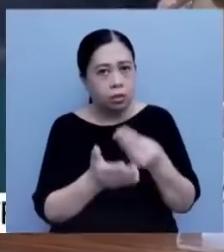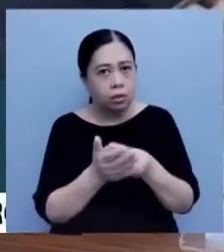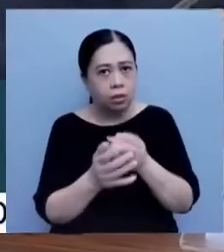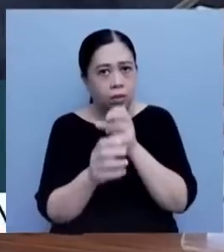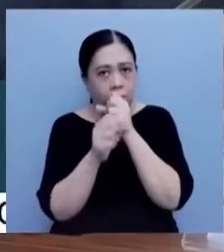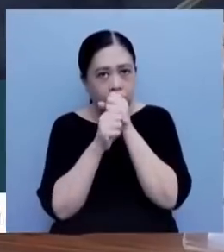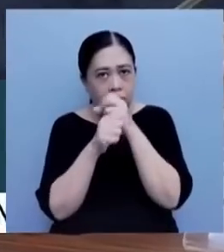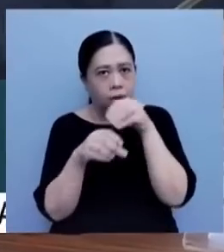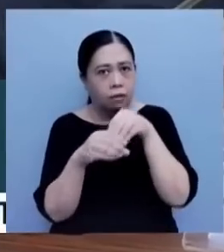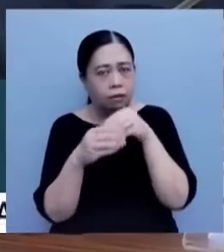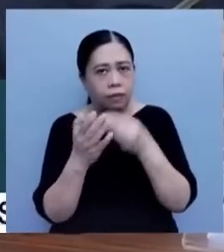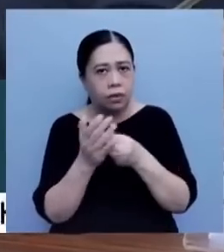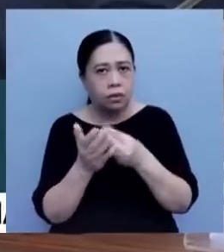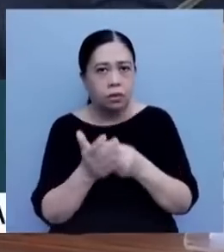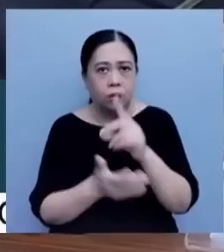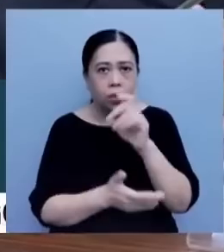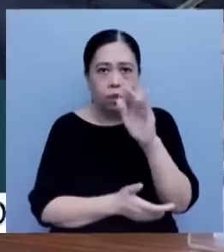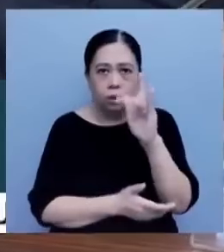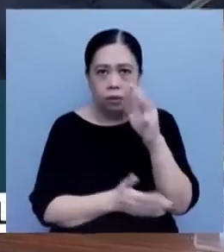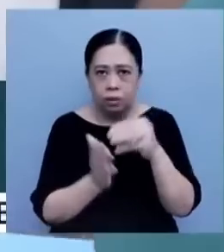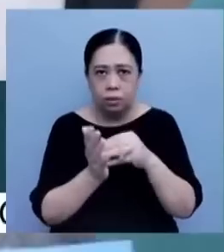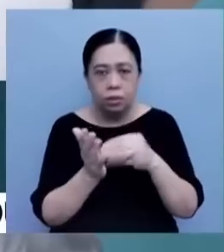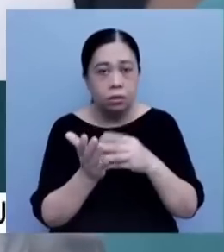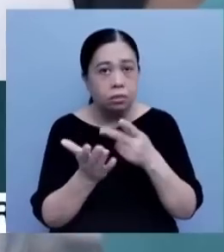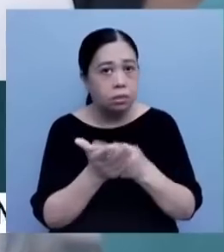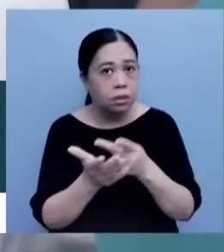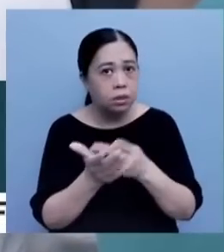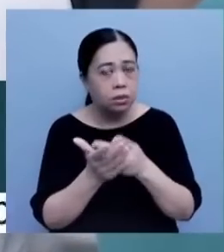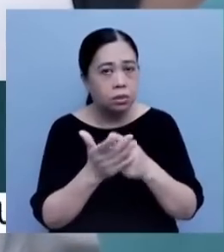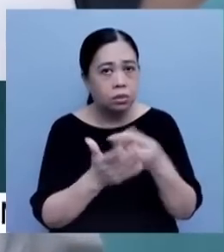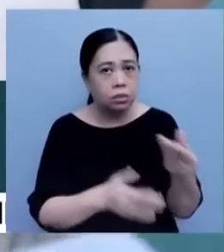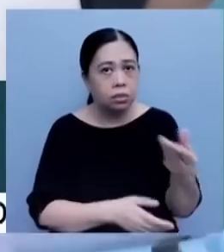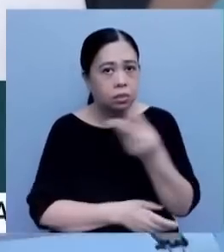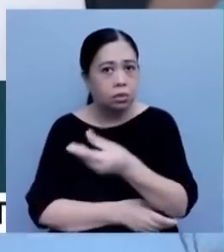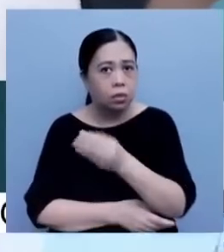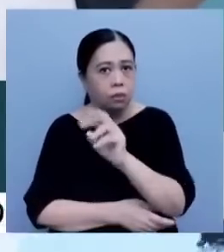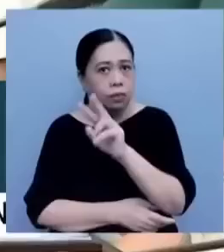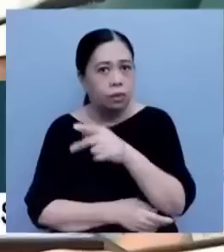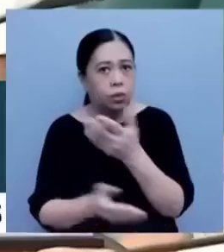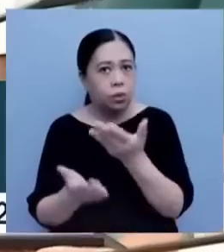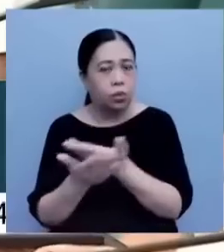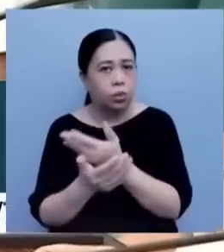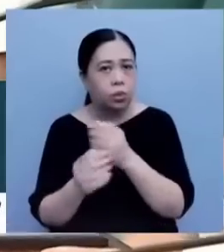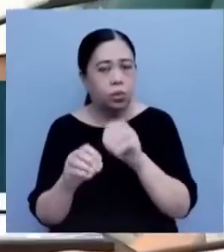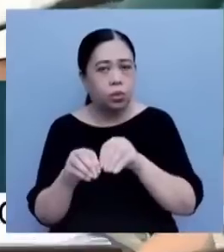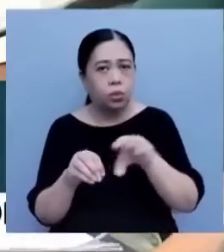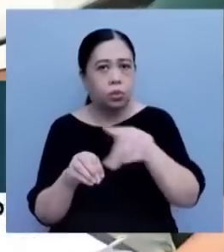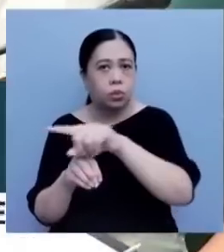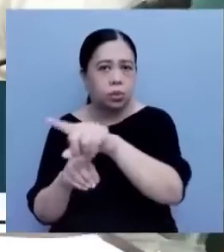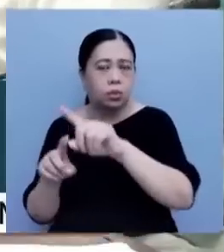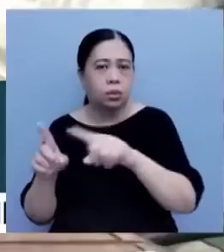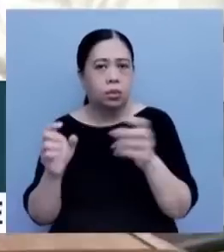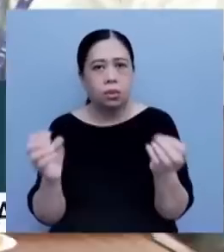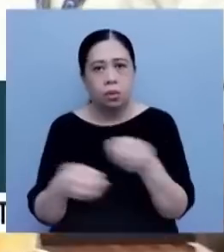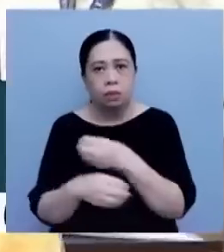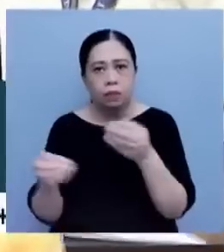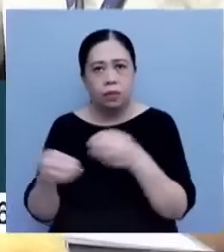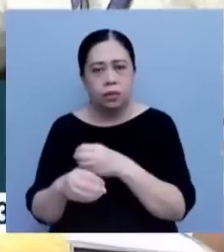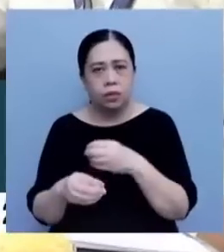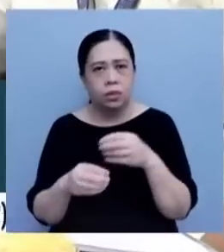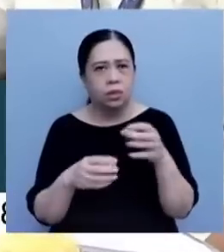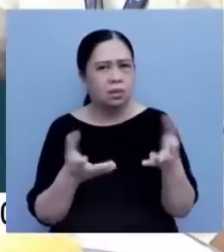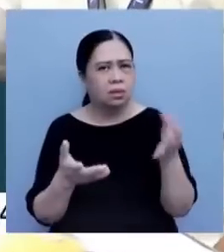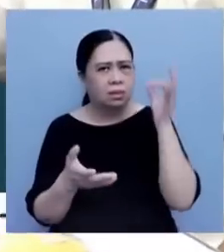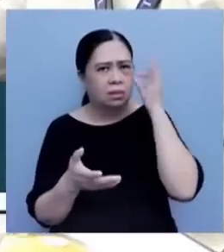funds worth 125 million pesos went to the OVP's new satellite offices. Drilon explains why the